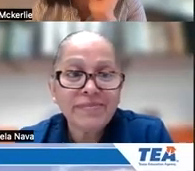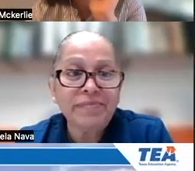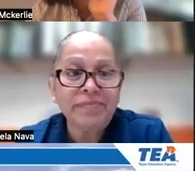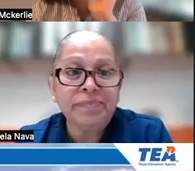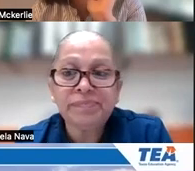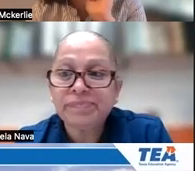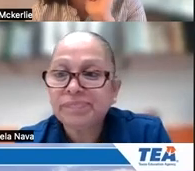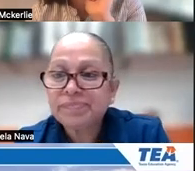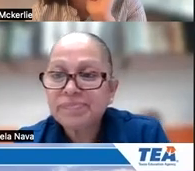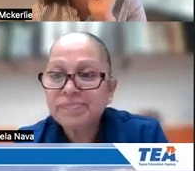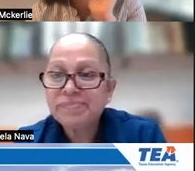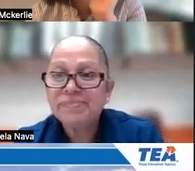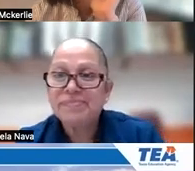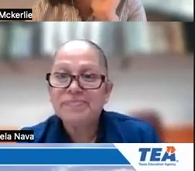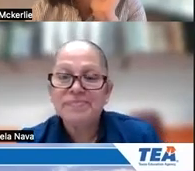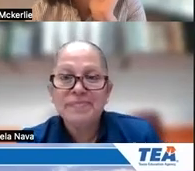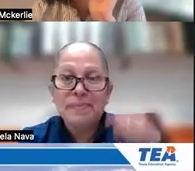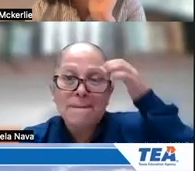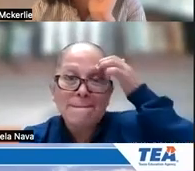Okay, the room's filling back up.